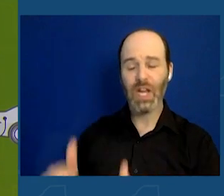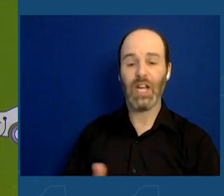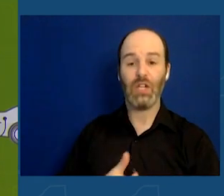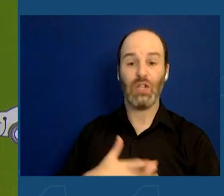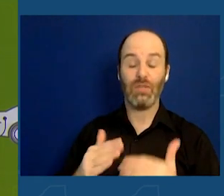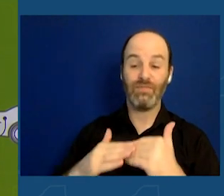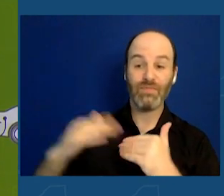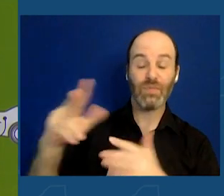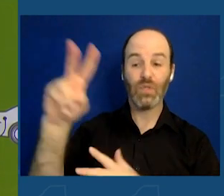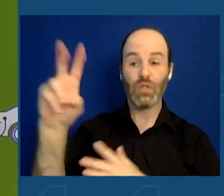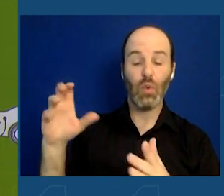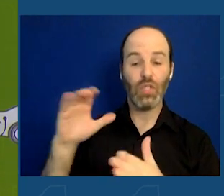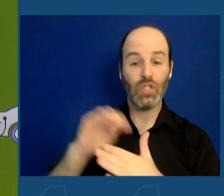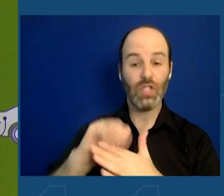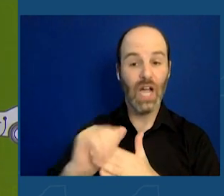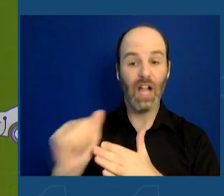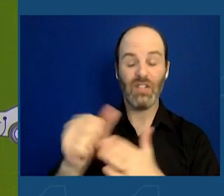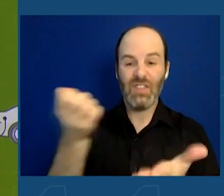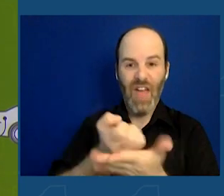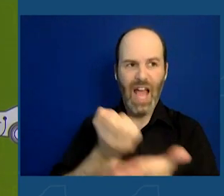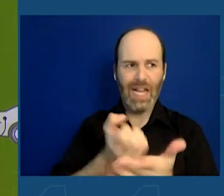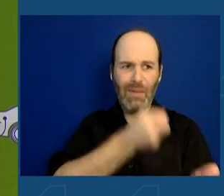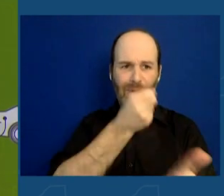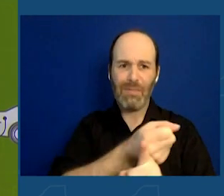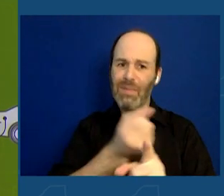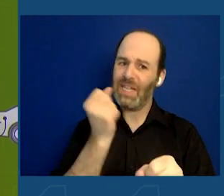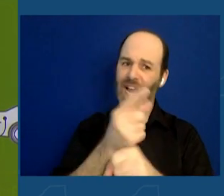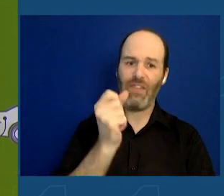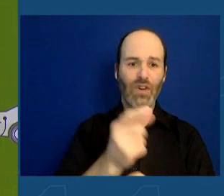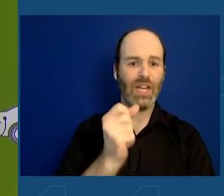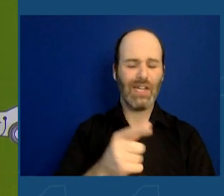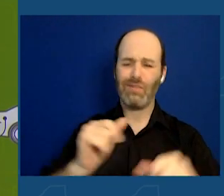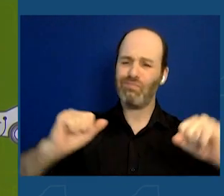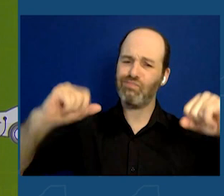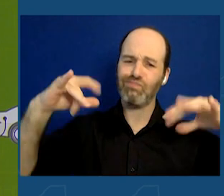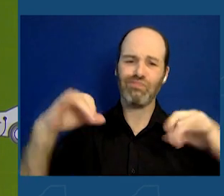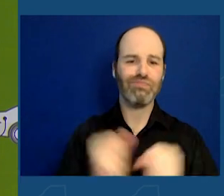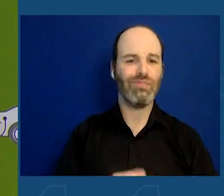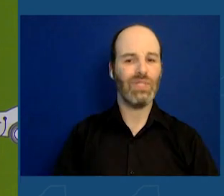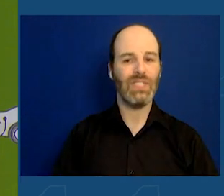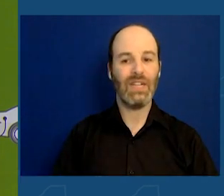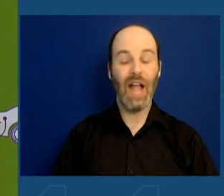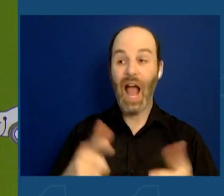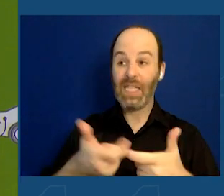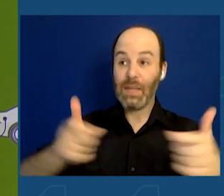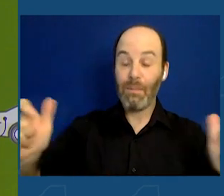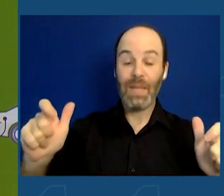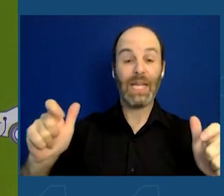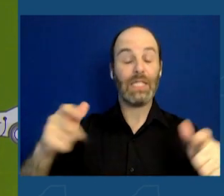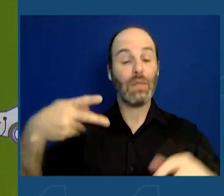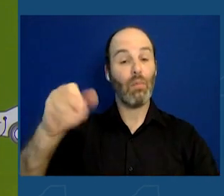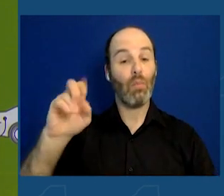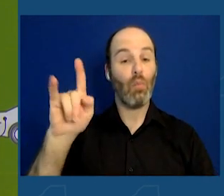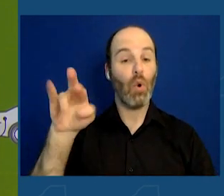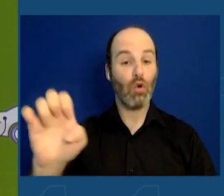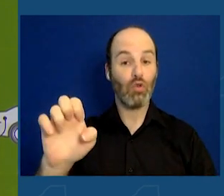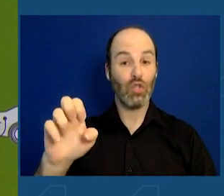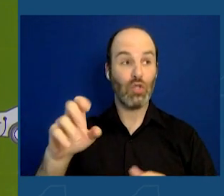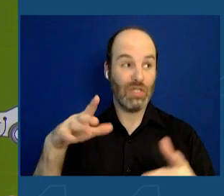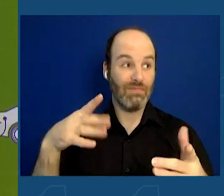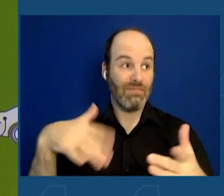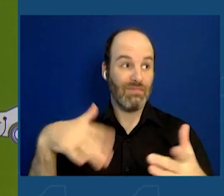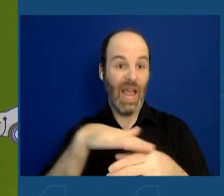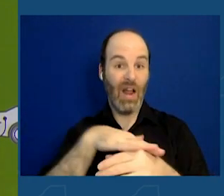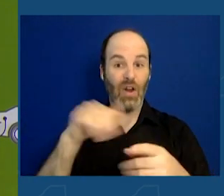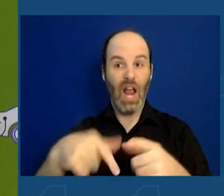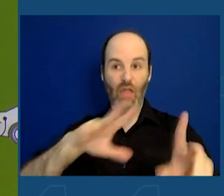impact every year. That's extraordinary. And it is the largest produce terminal in the world. I mean, this is the Bronx, this is New York. We're always going